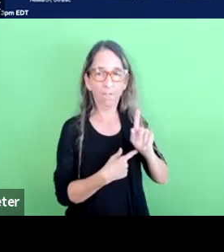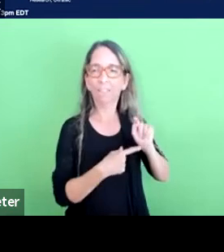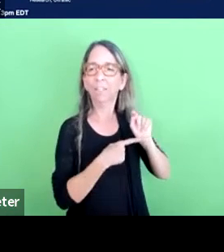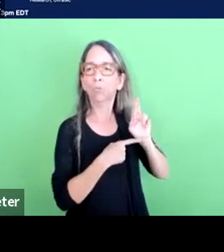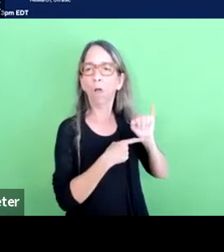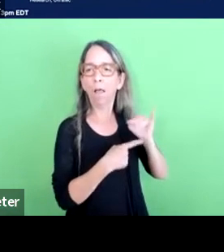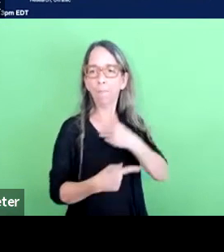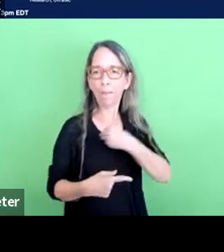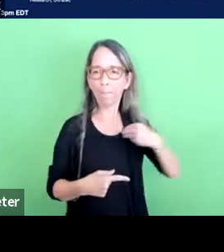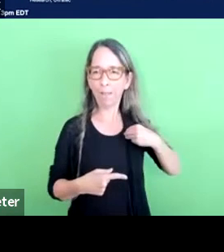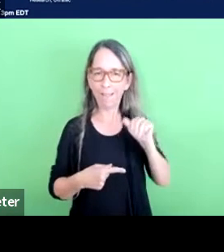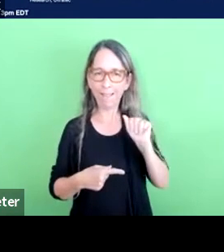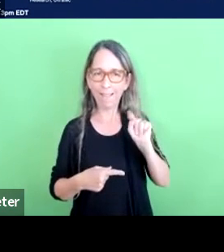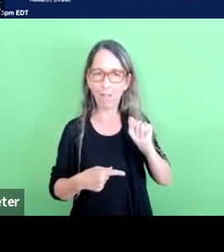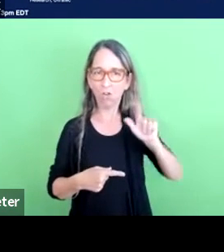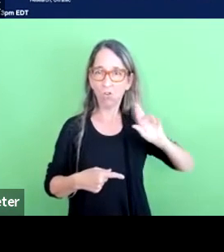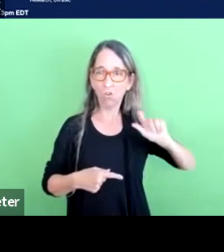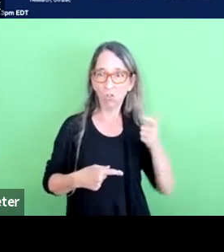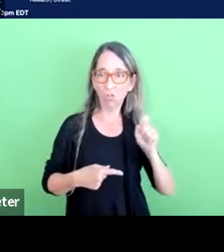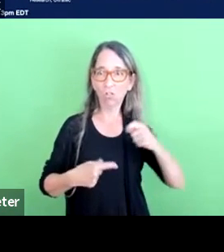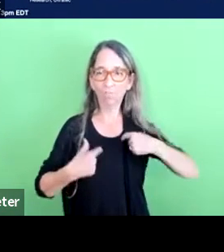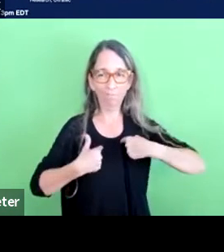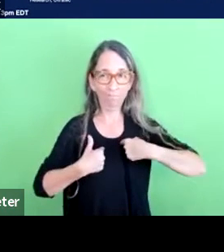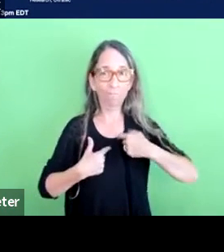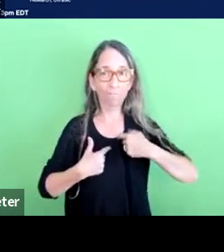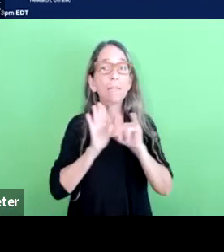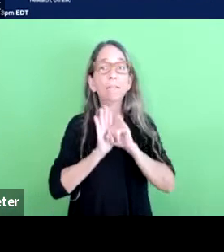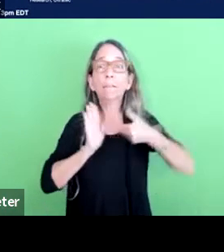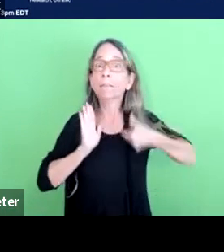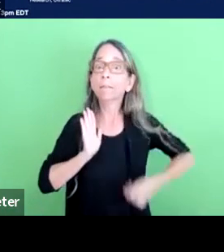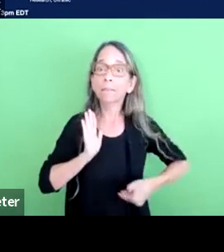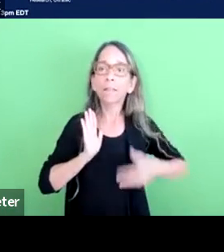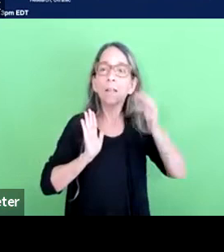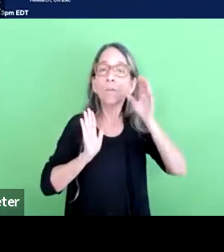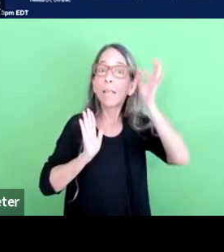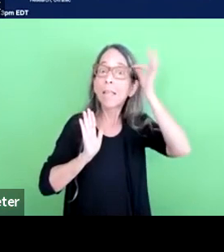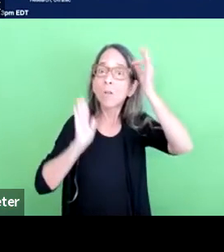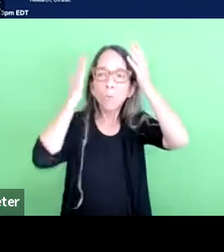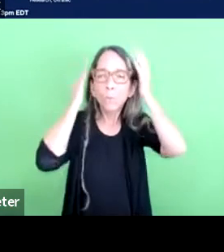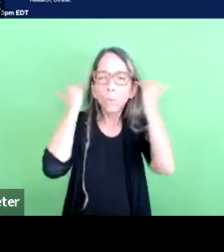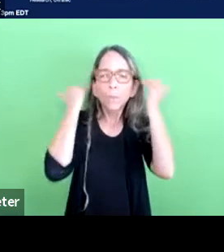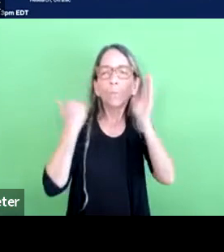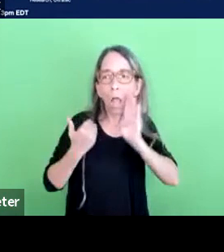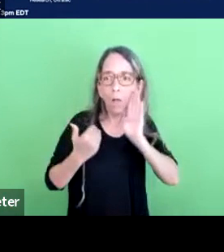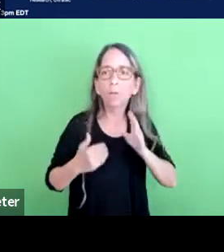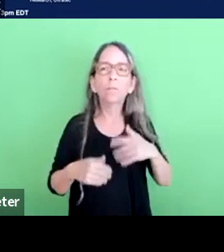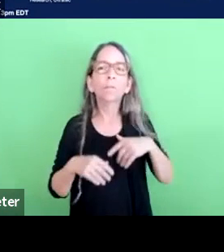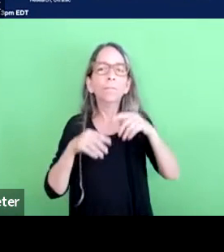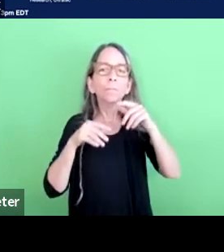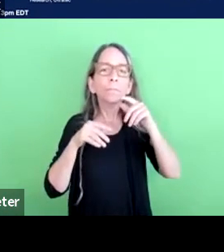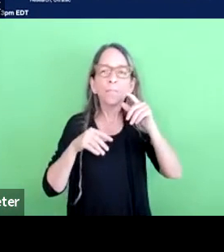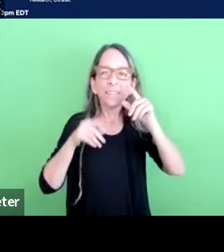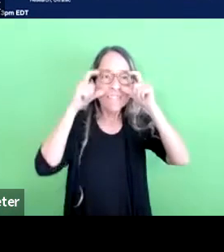purposes, I have short brown hair, tan, I wear glasses. I'm wearing a blue polo shirt that